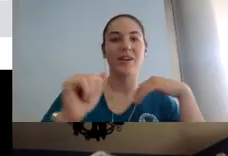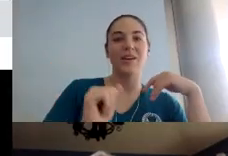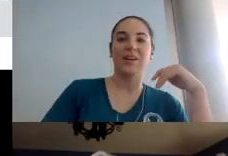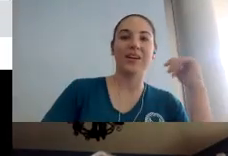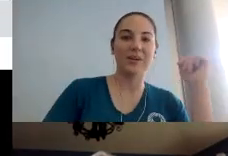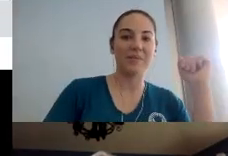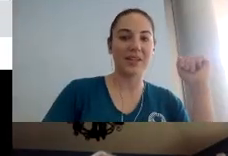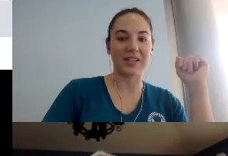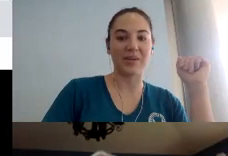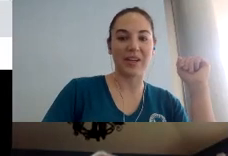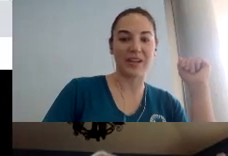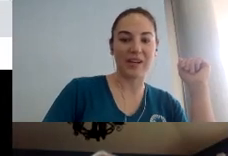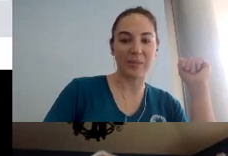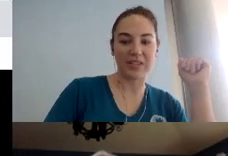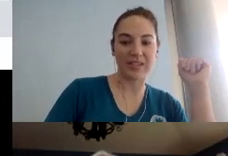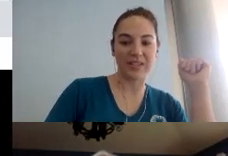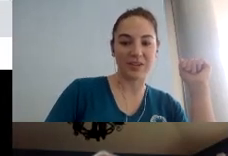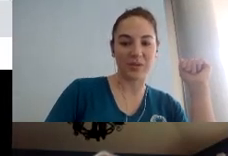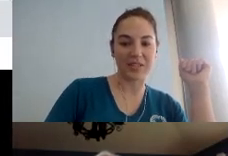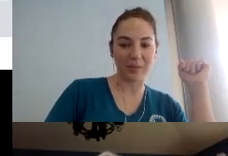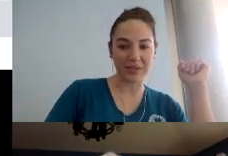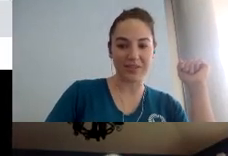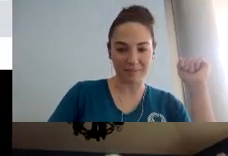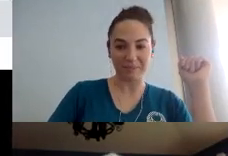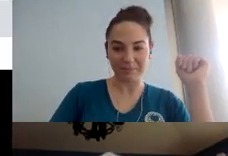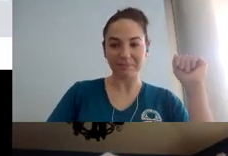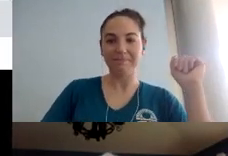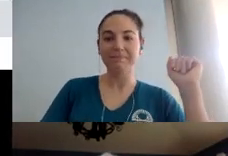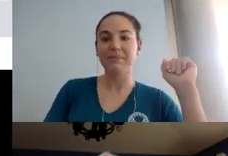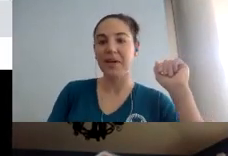1. And that's how I put the dates on there with my topics.